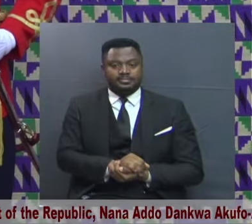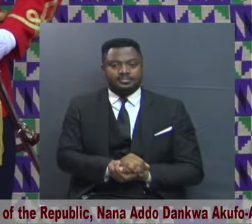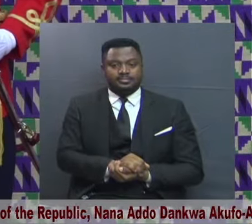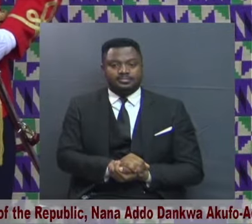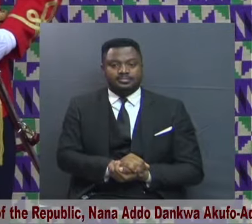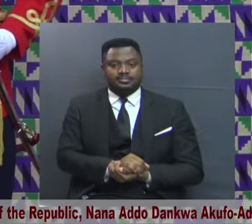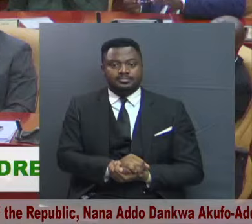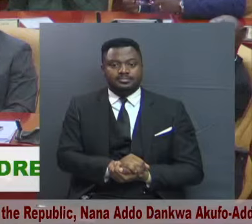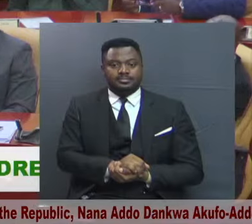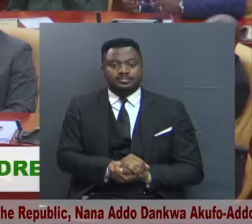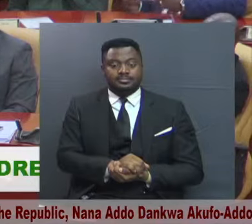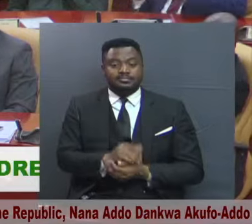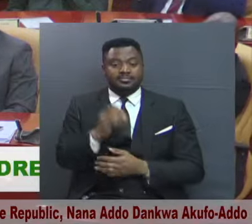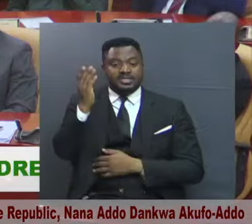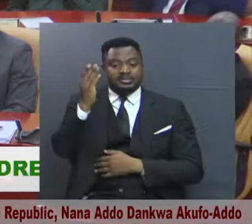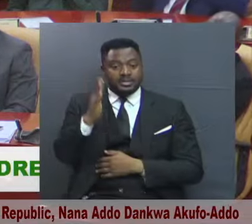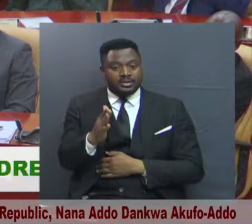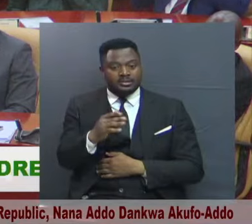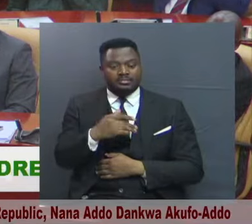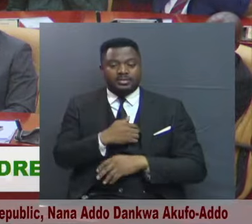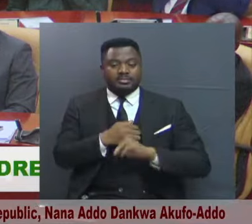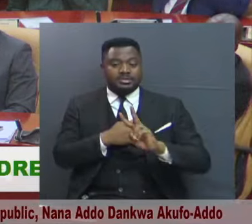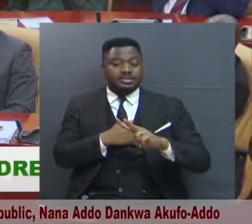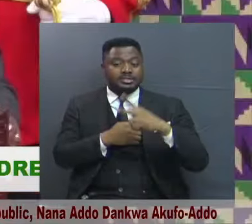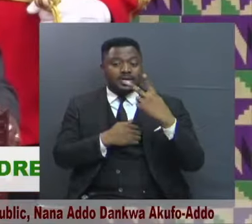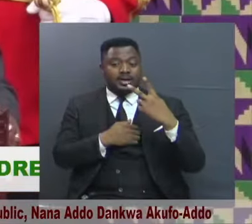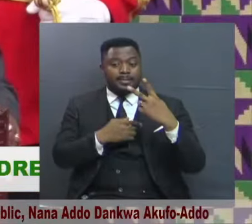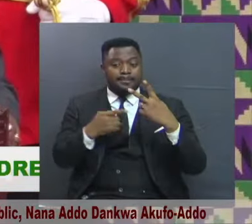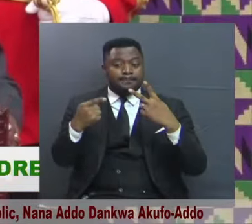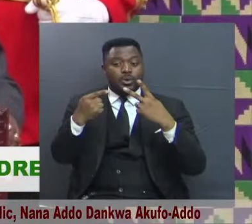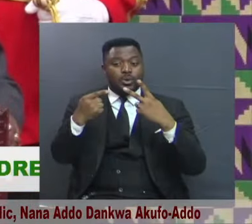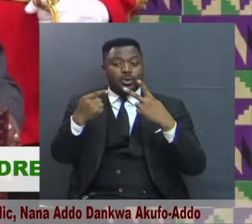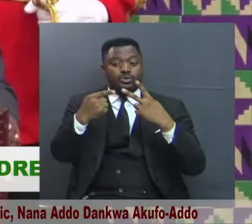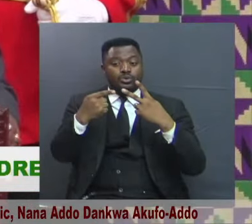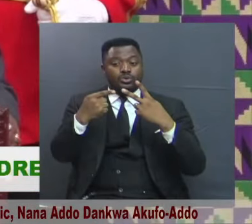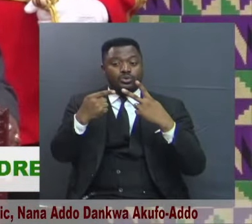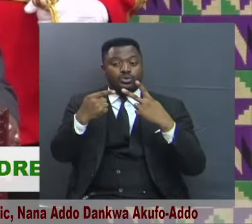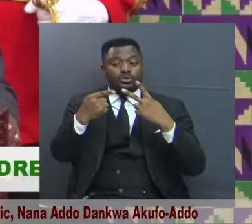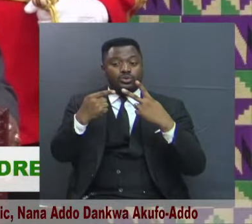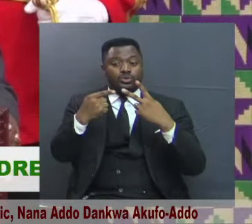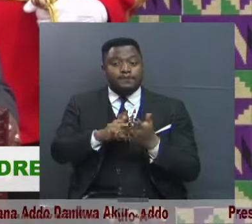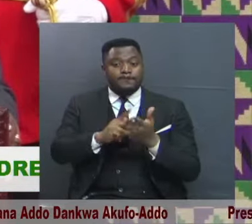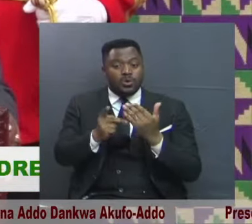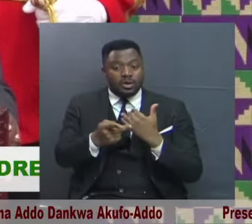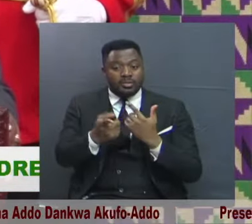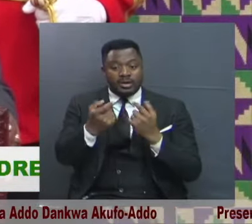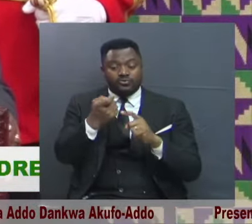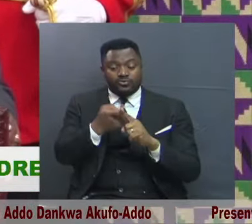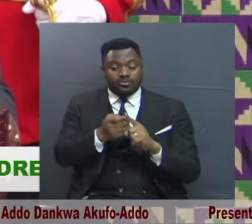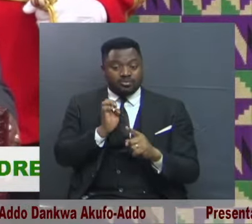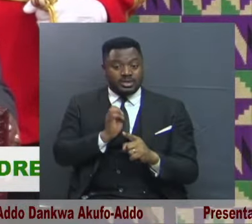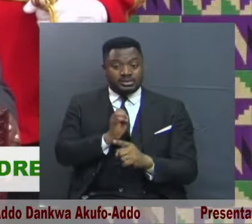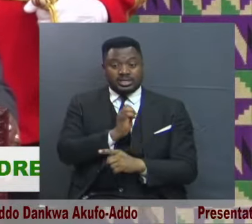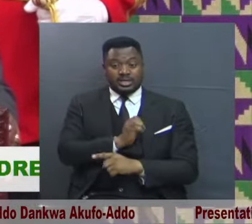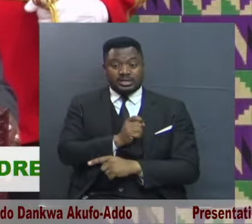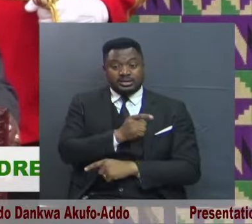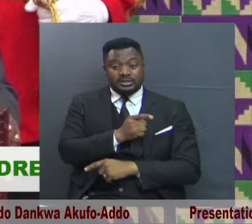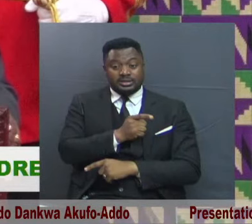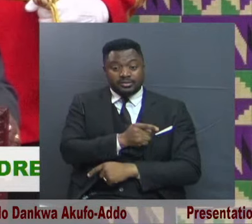government Mr Speaker let me make a second point the programs that come from the